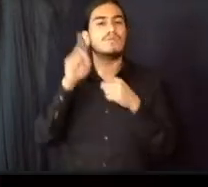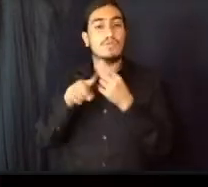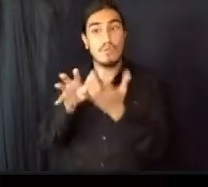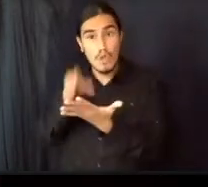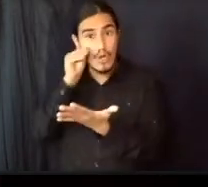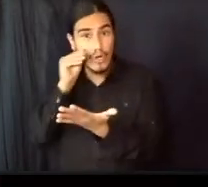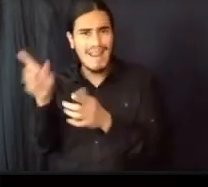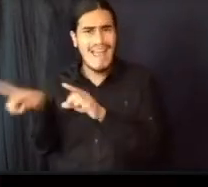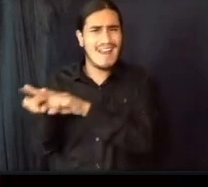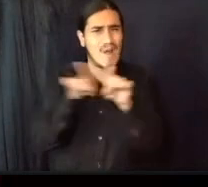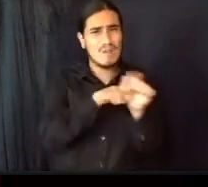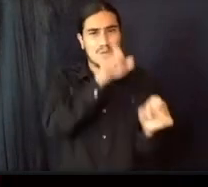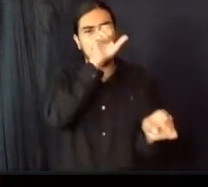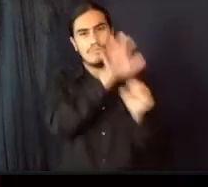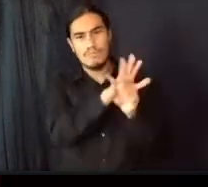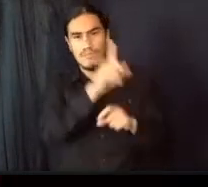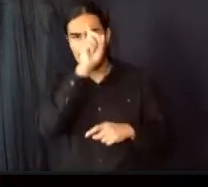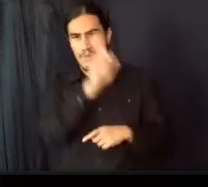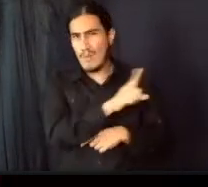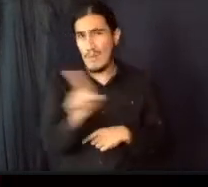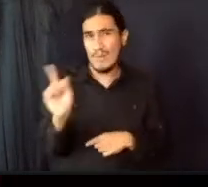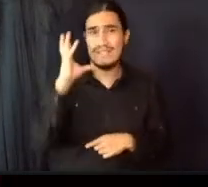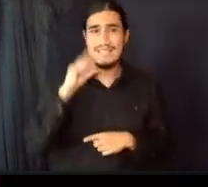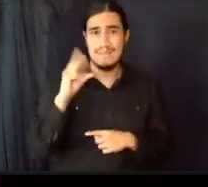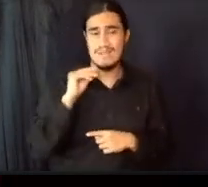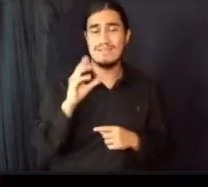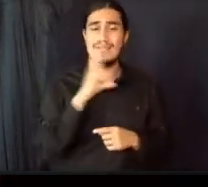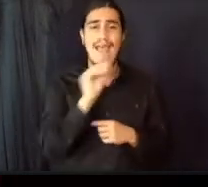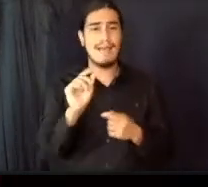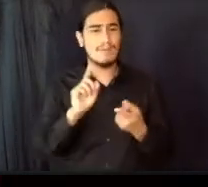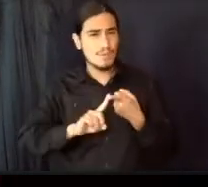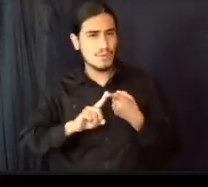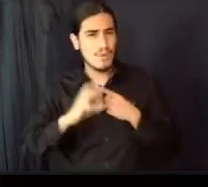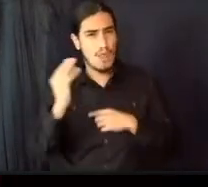the experiences and to the knowledges of